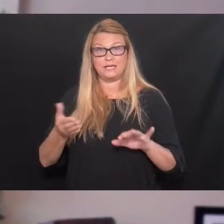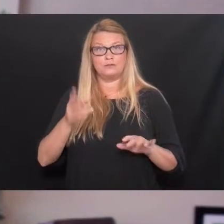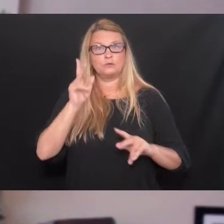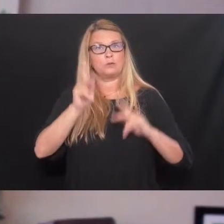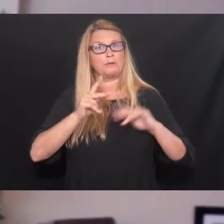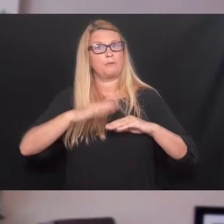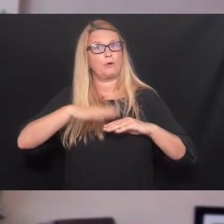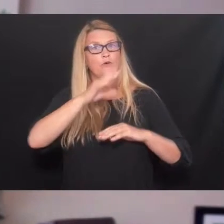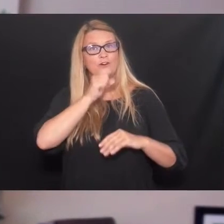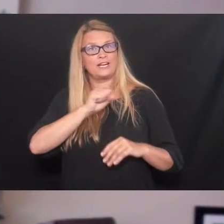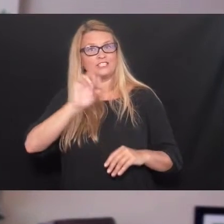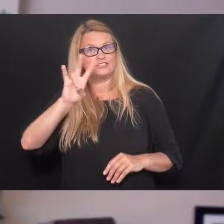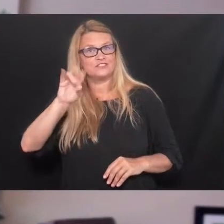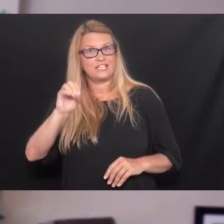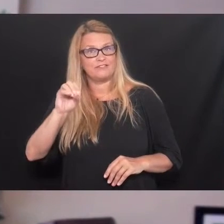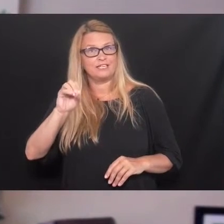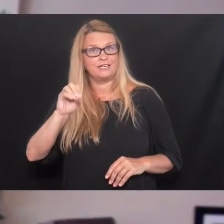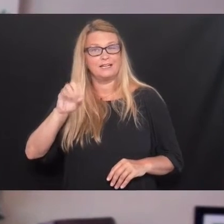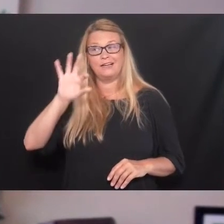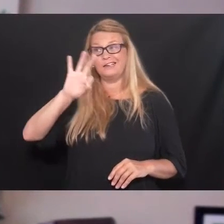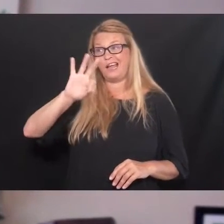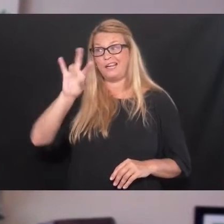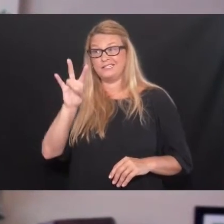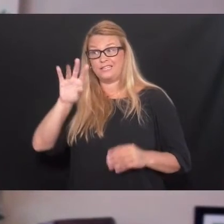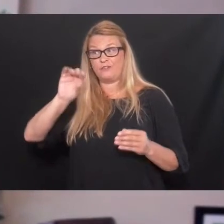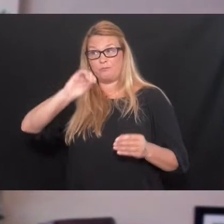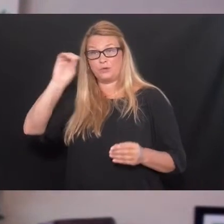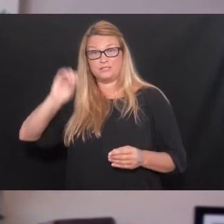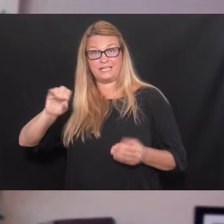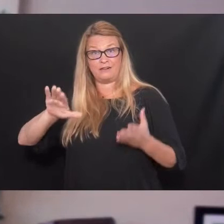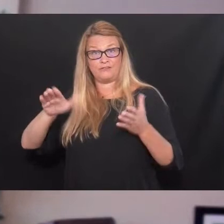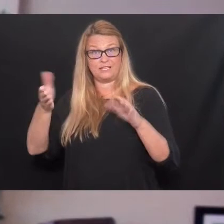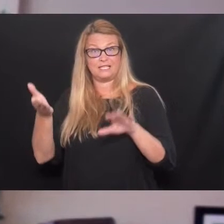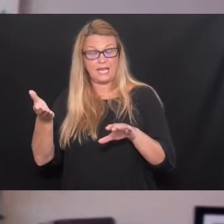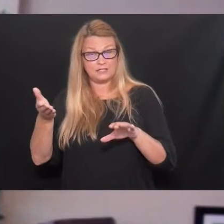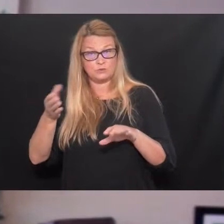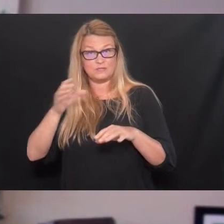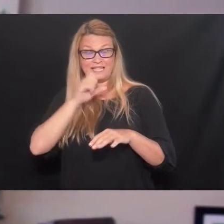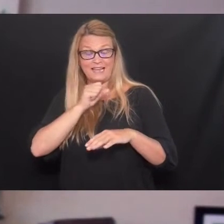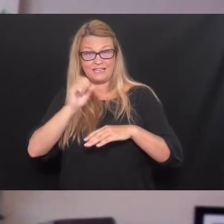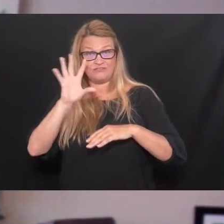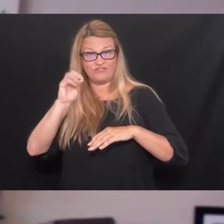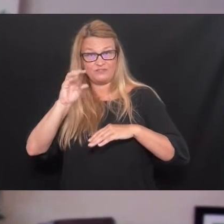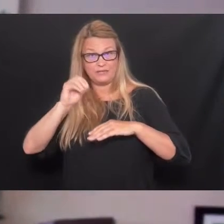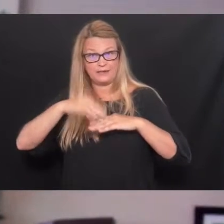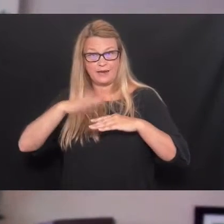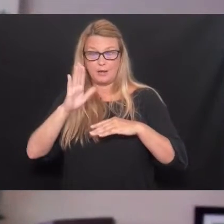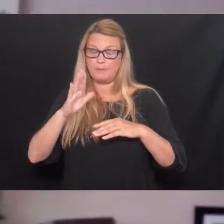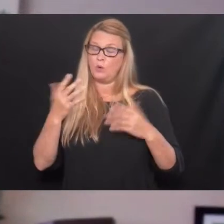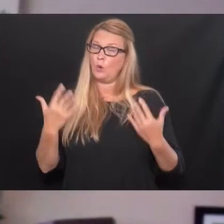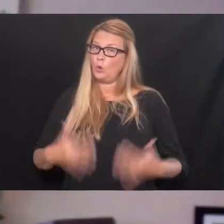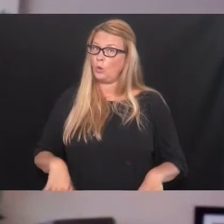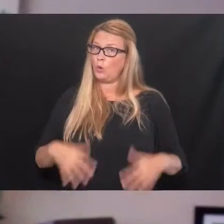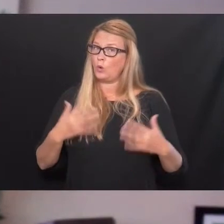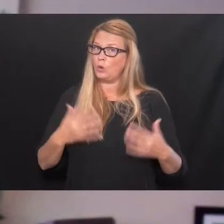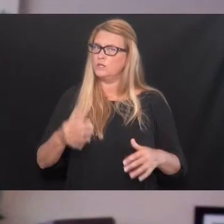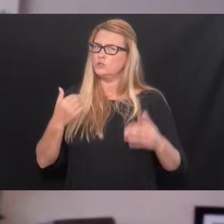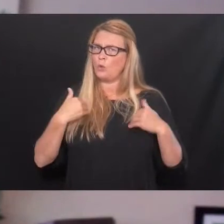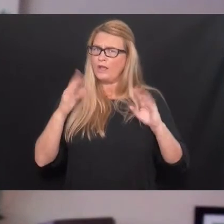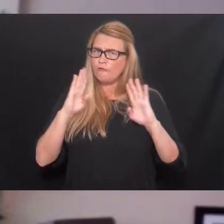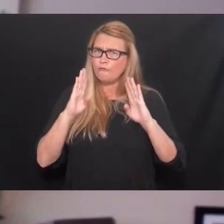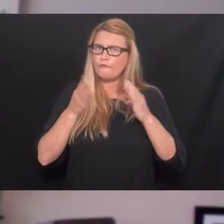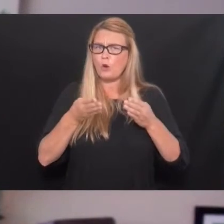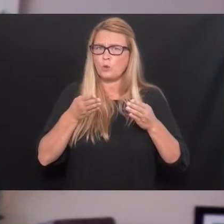70, and 97% of deaths at that time were from people over 50. So we really targeted those populations,